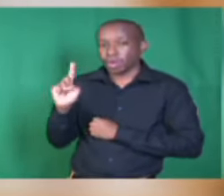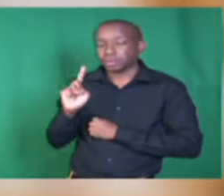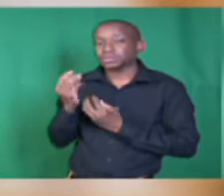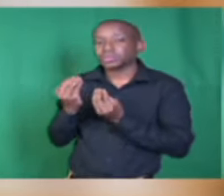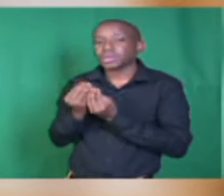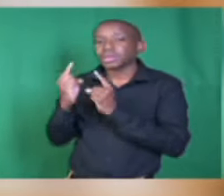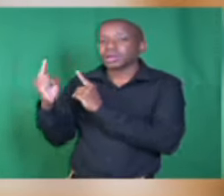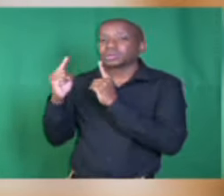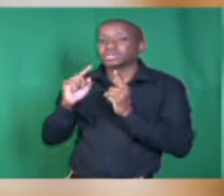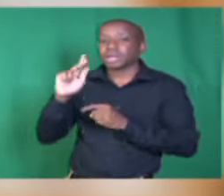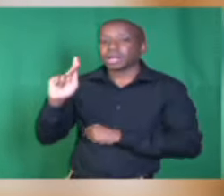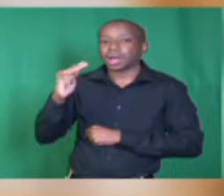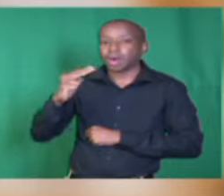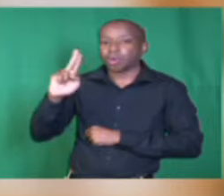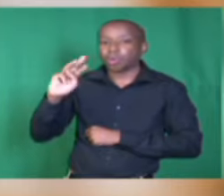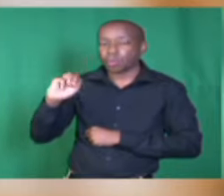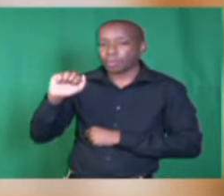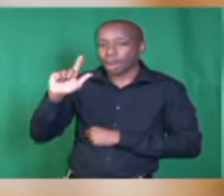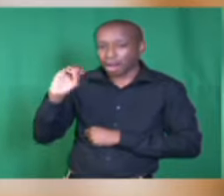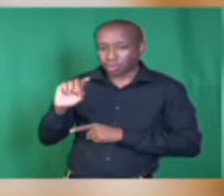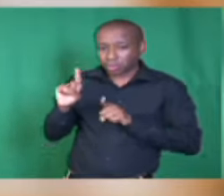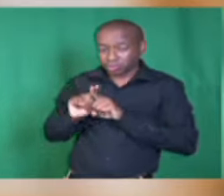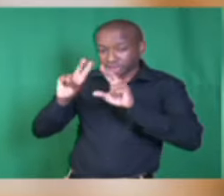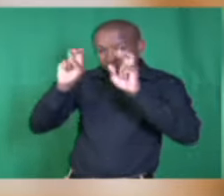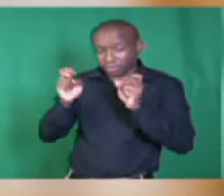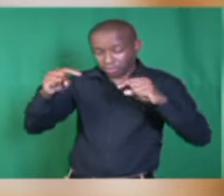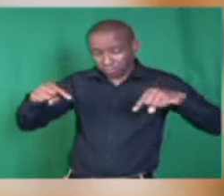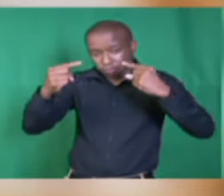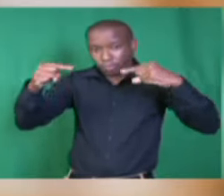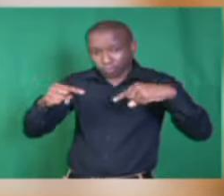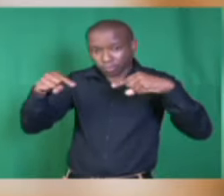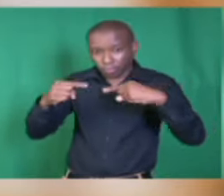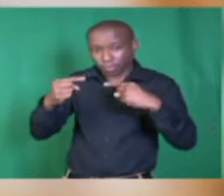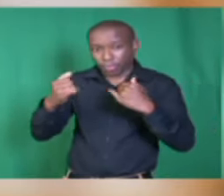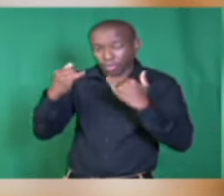Khumalo, still under the same topic, conflicts.